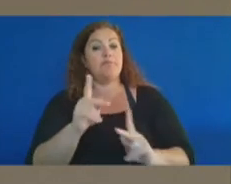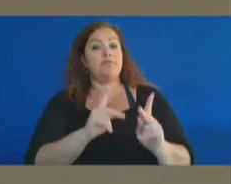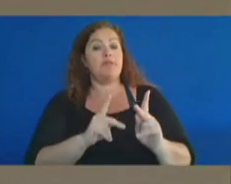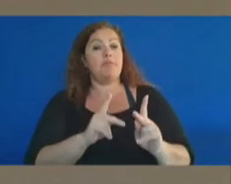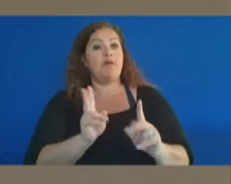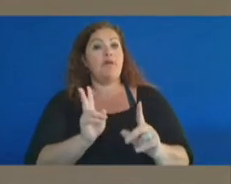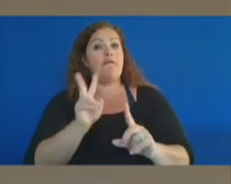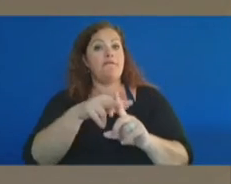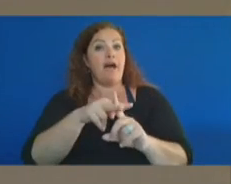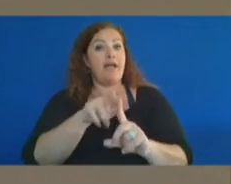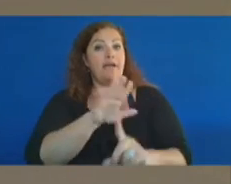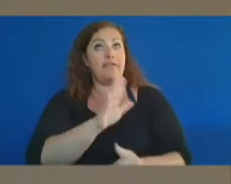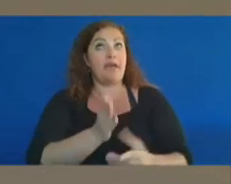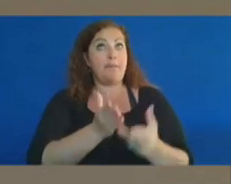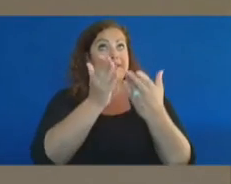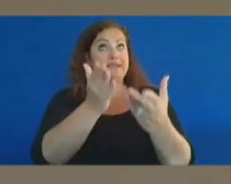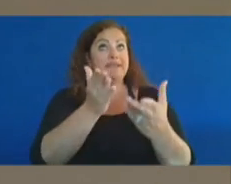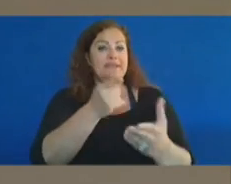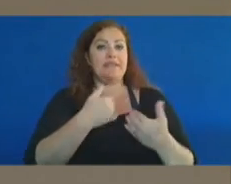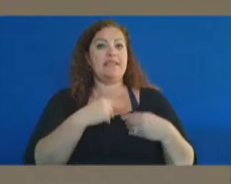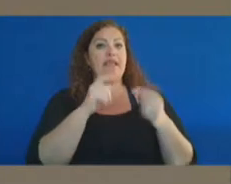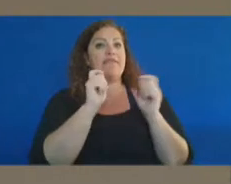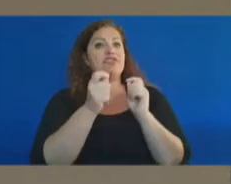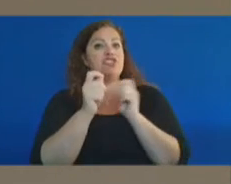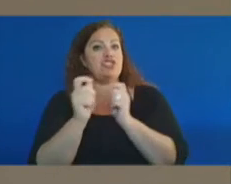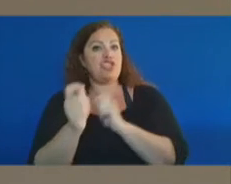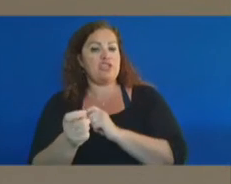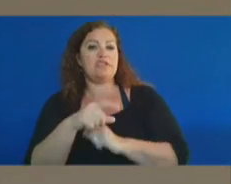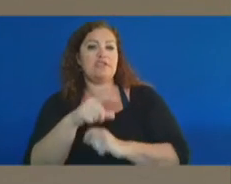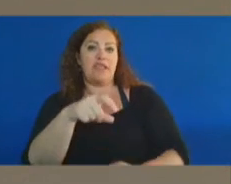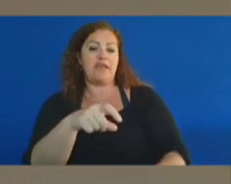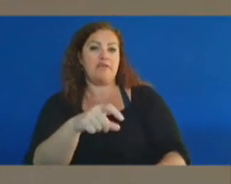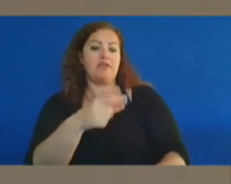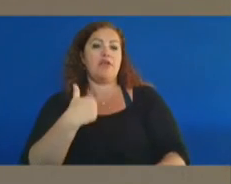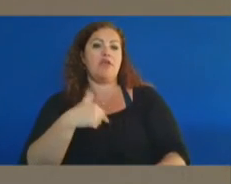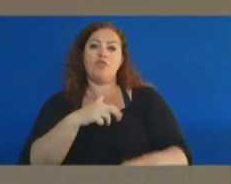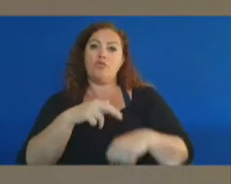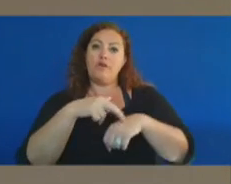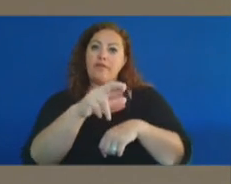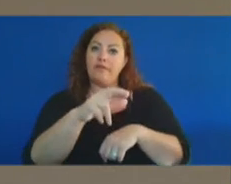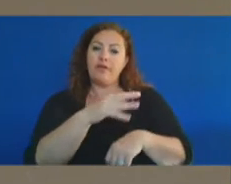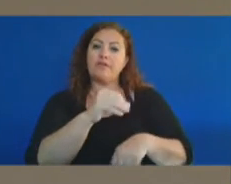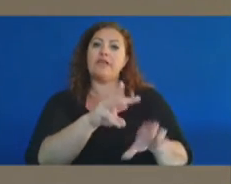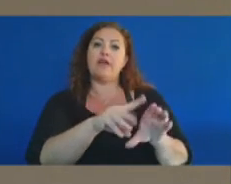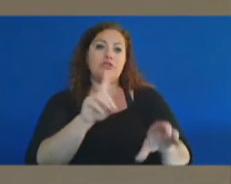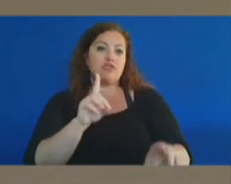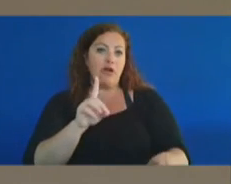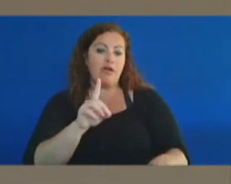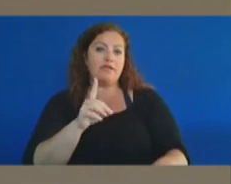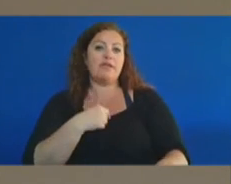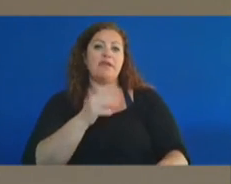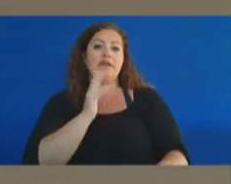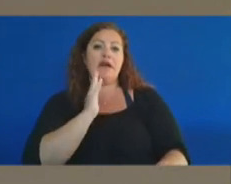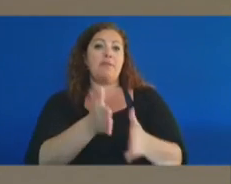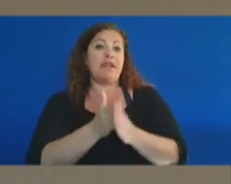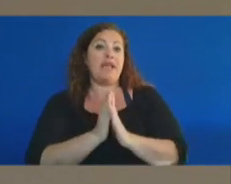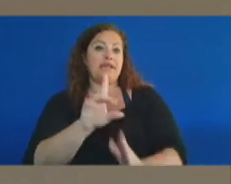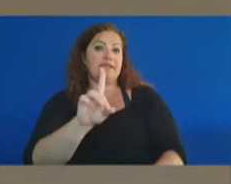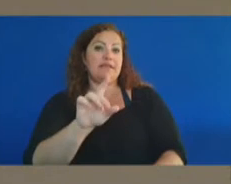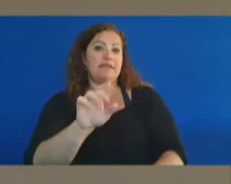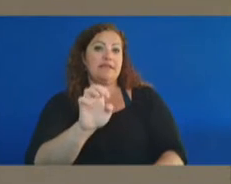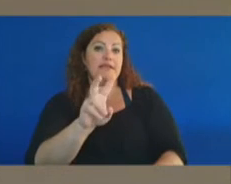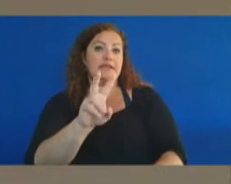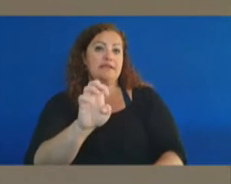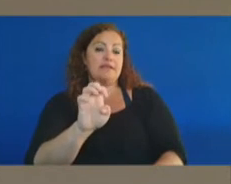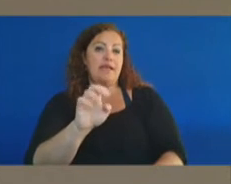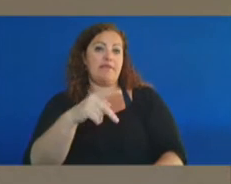often some changes that have to be made and so we do have deferrals and withdrawals and I'm going to ask Dave petton to um go through the